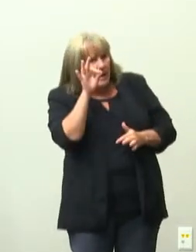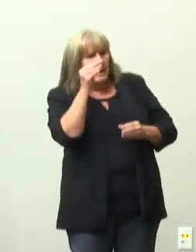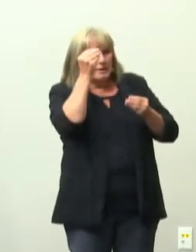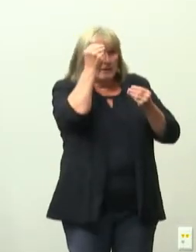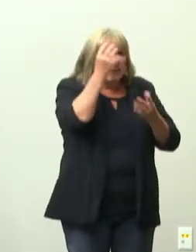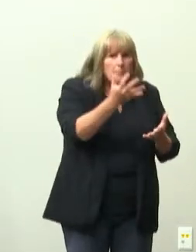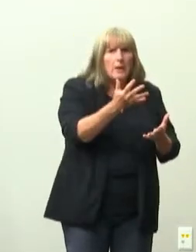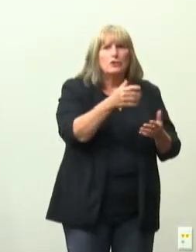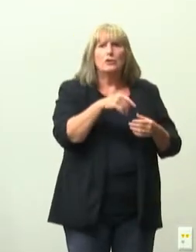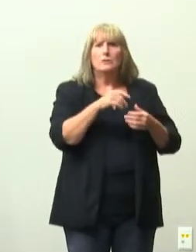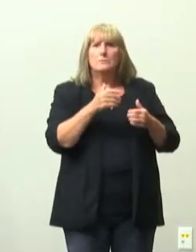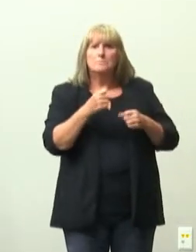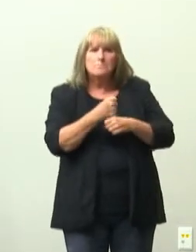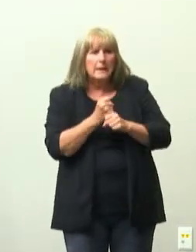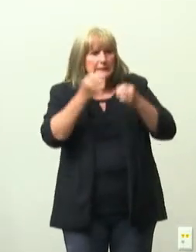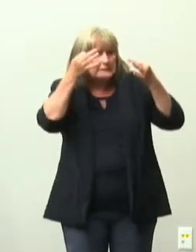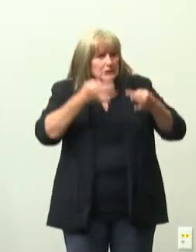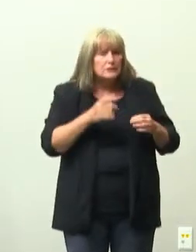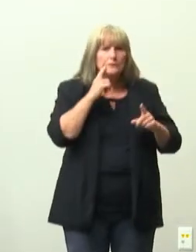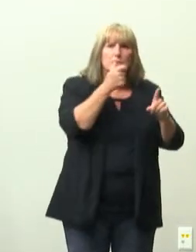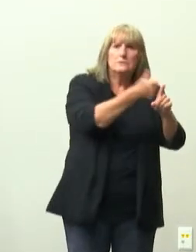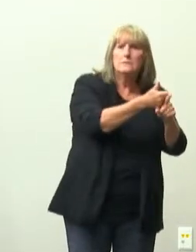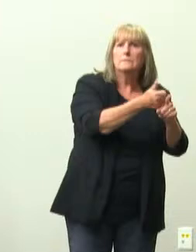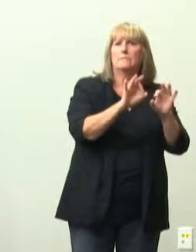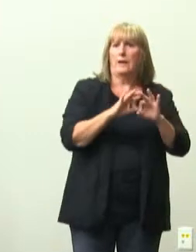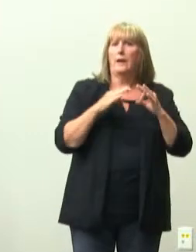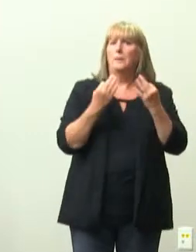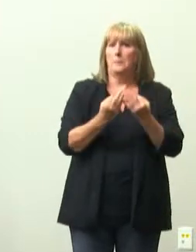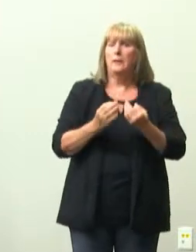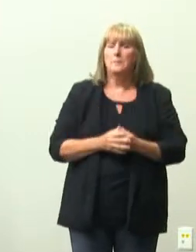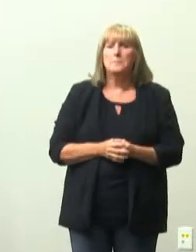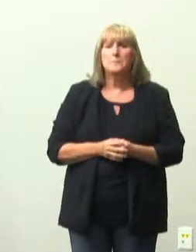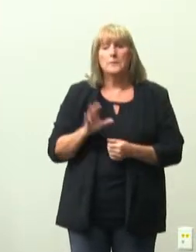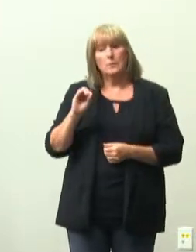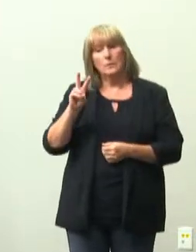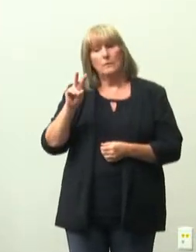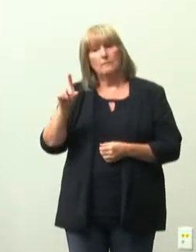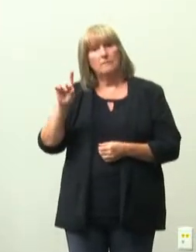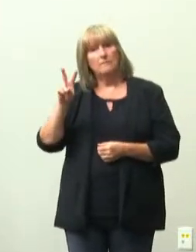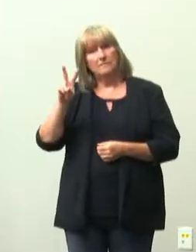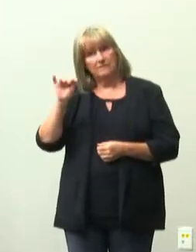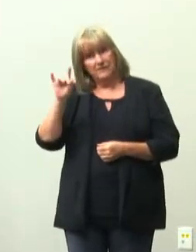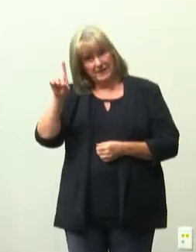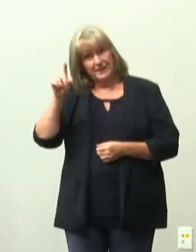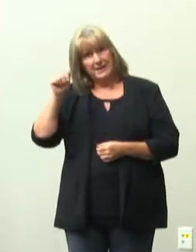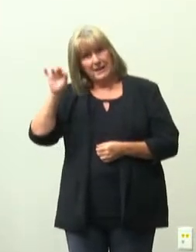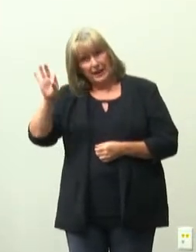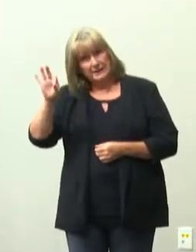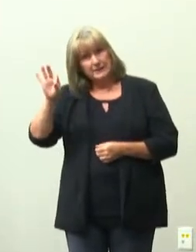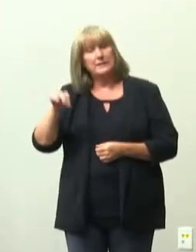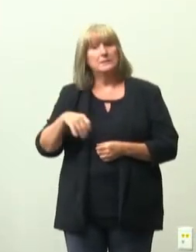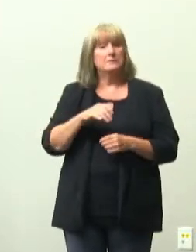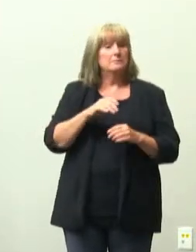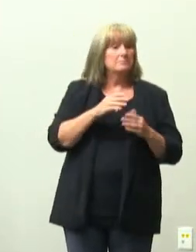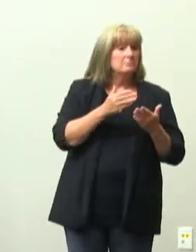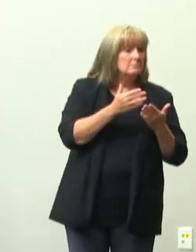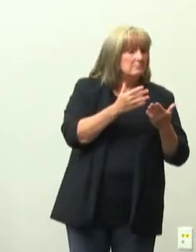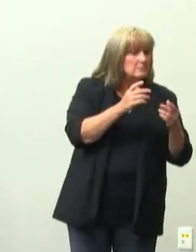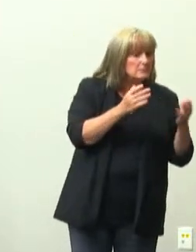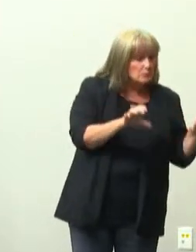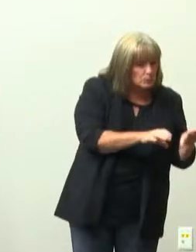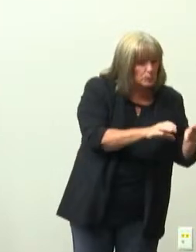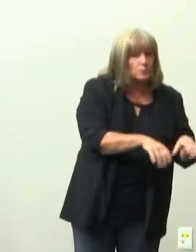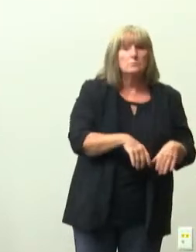make health-related decisions for themselves and their families. COVID-19 information, like preventive measures, vaccines, and